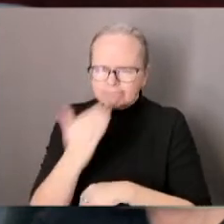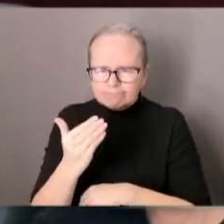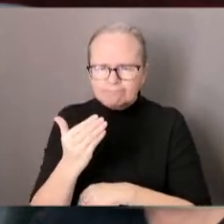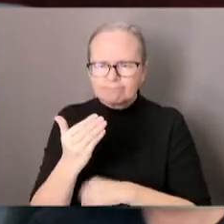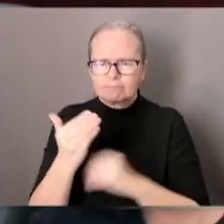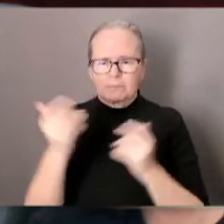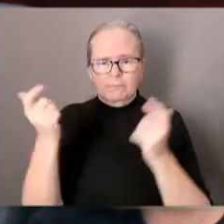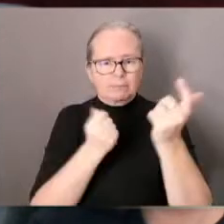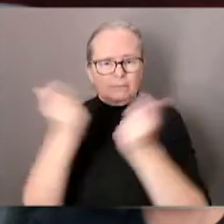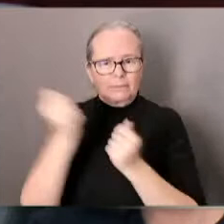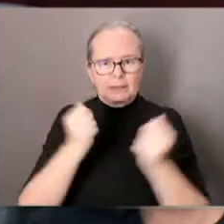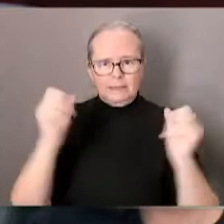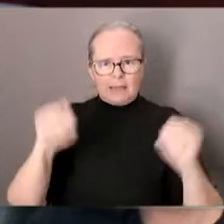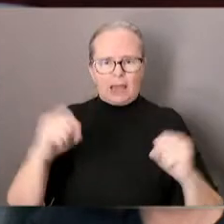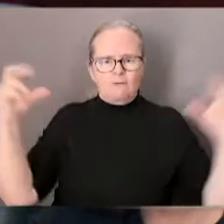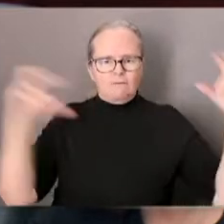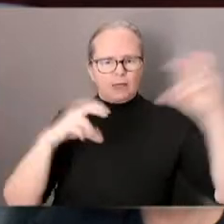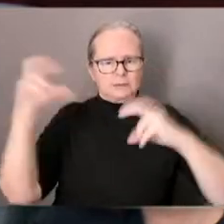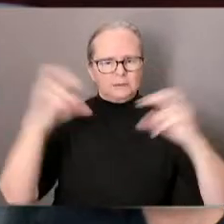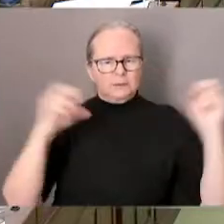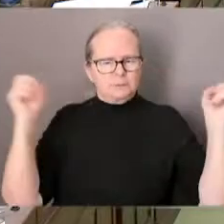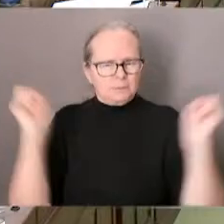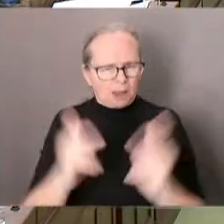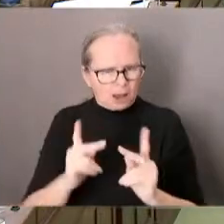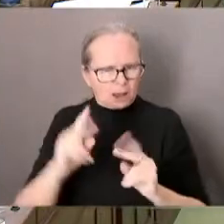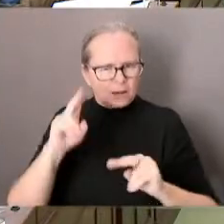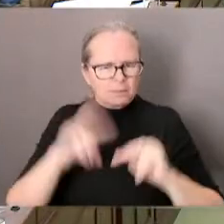and Mr Speaker our plans working